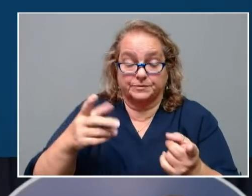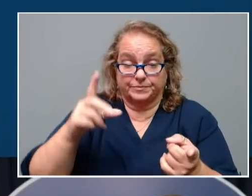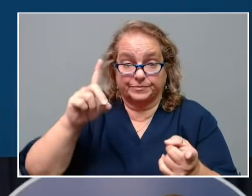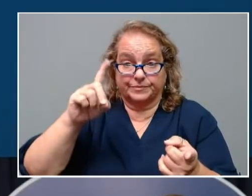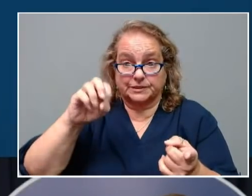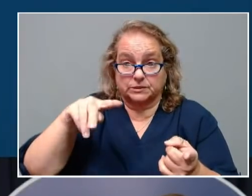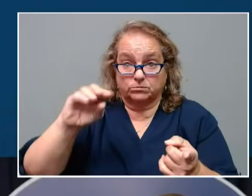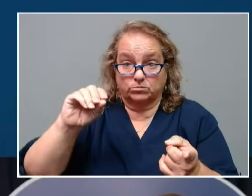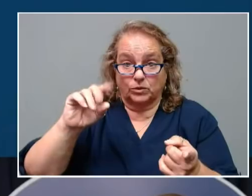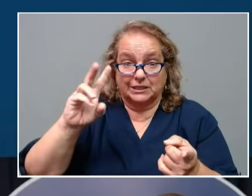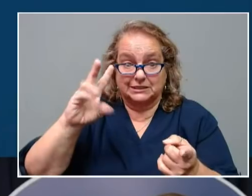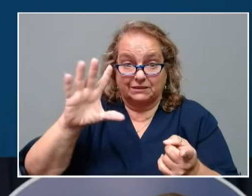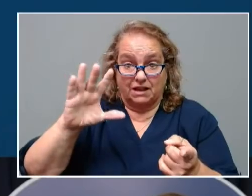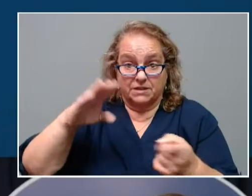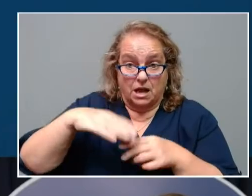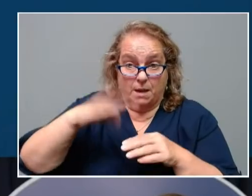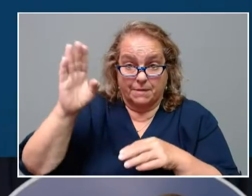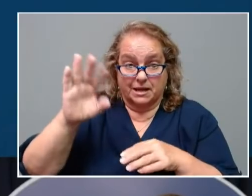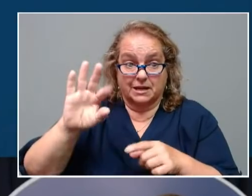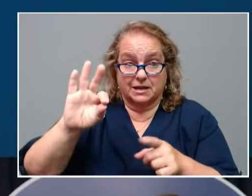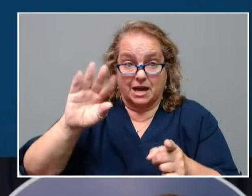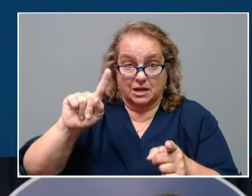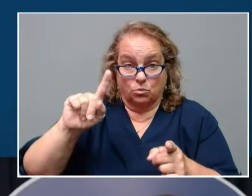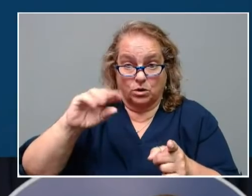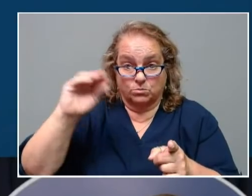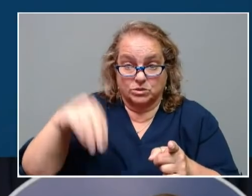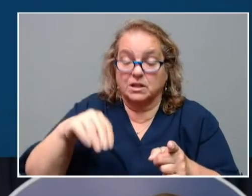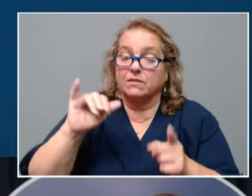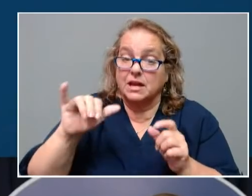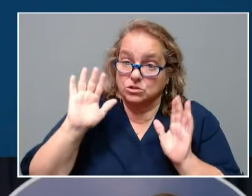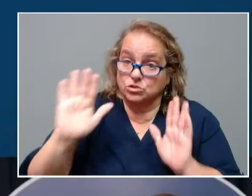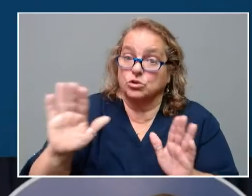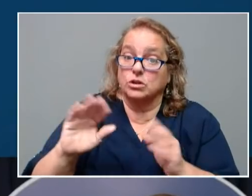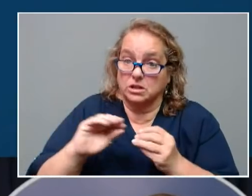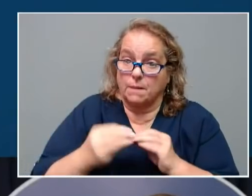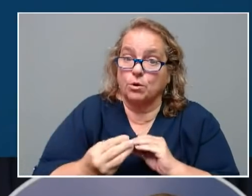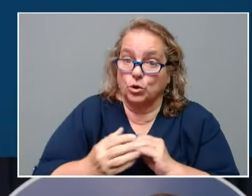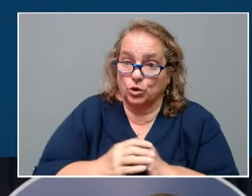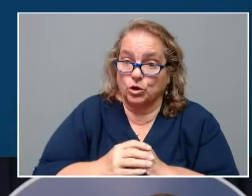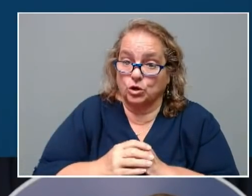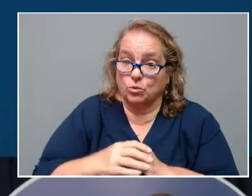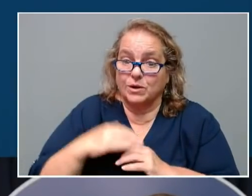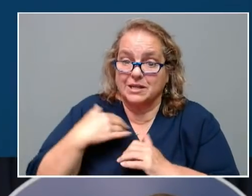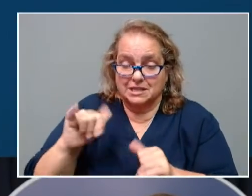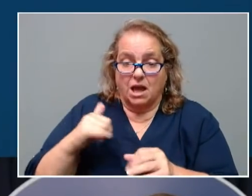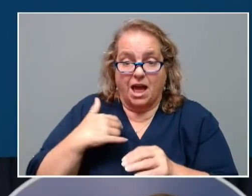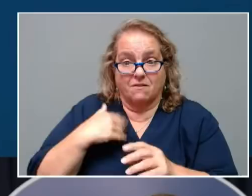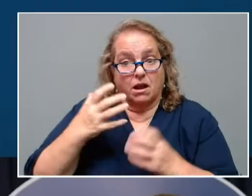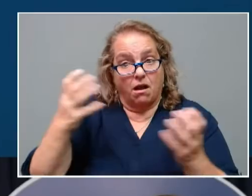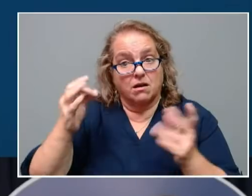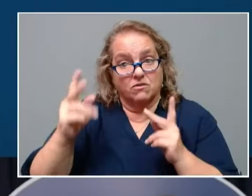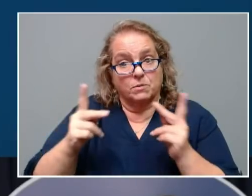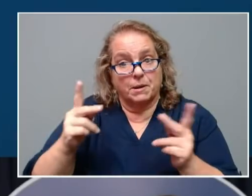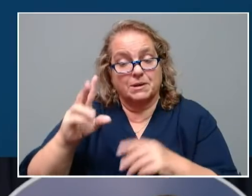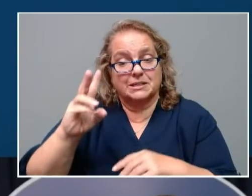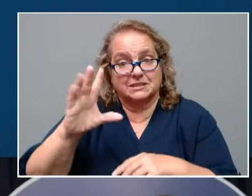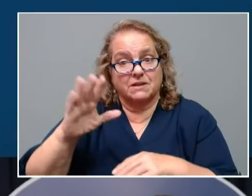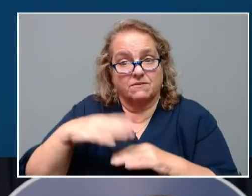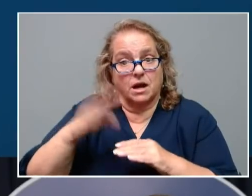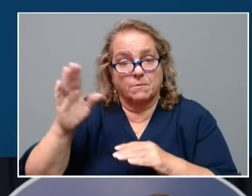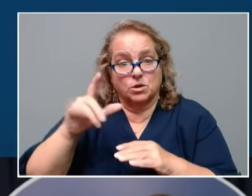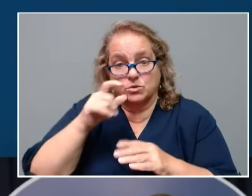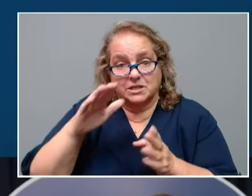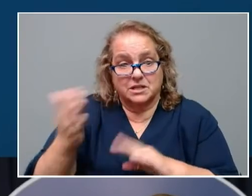has stayed the same. 91% is great. But we still have a lot of people, 65 and up, that are passing away. That's